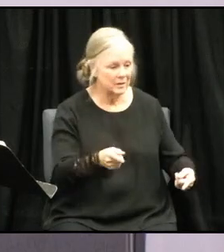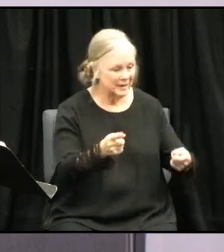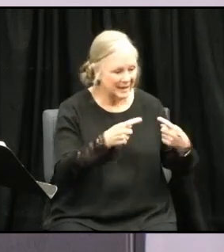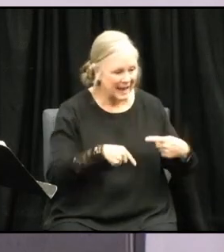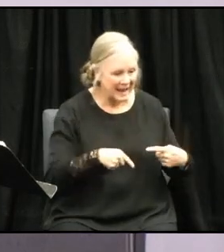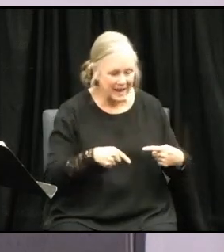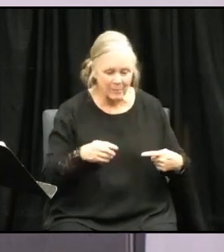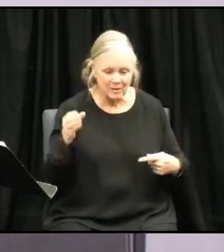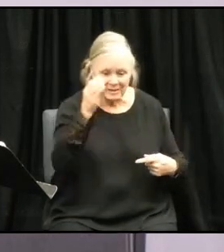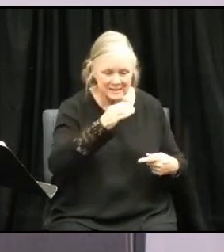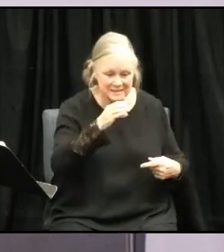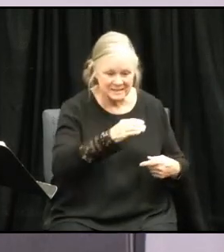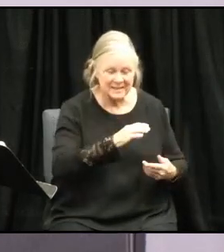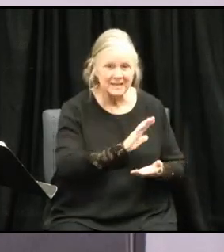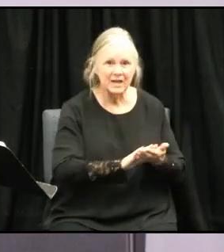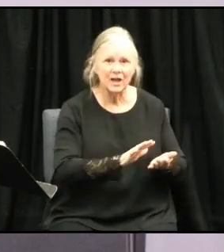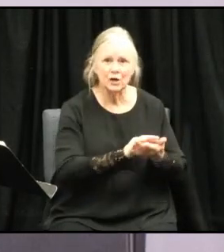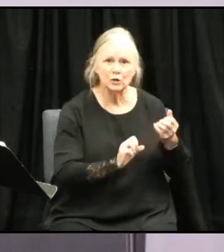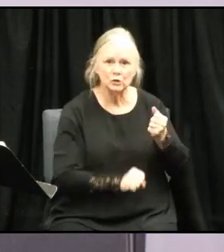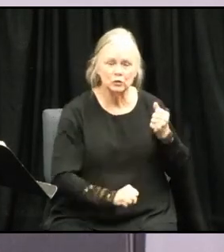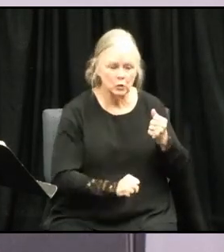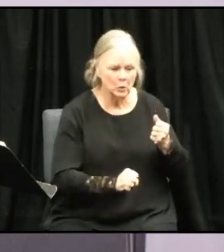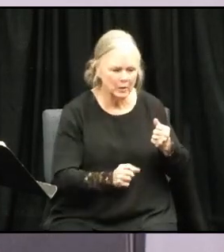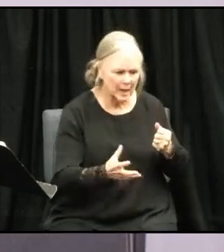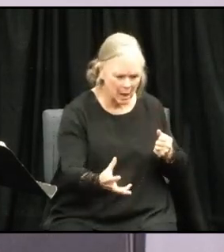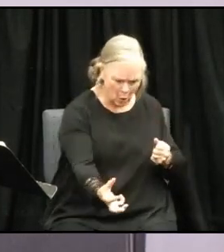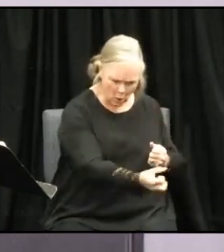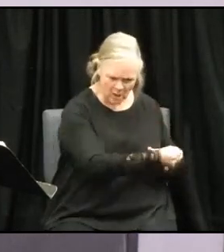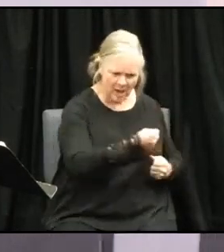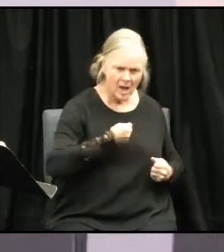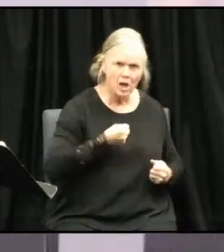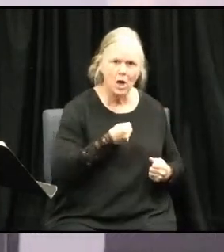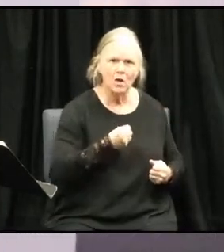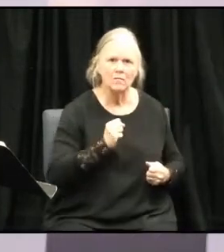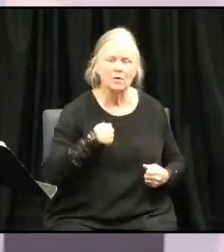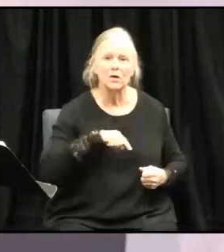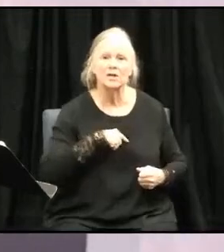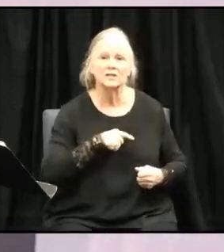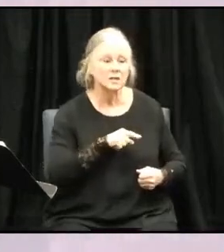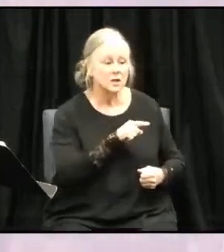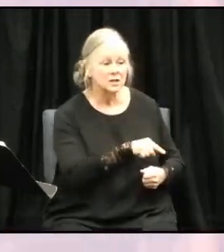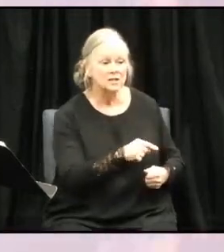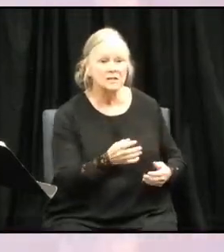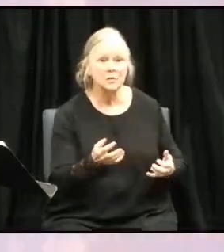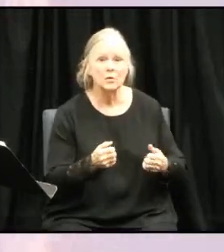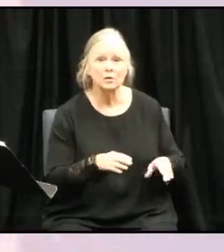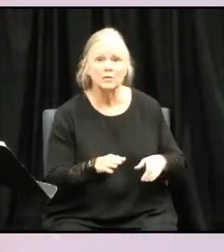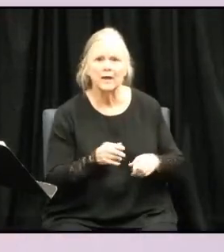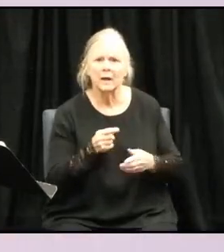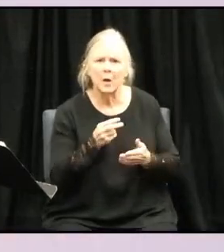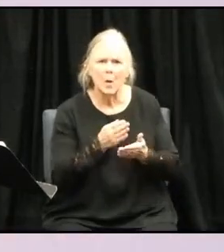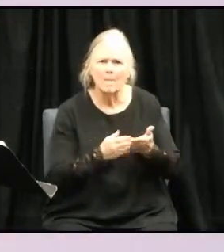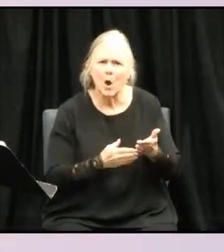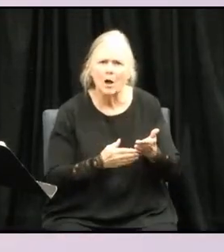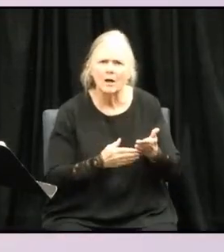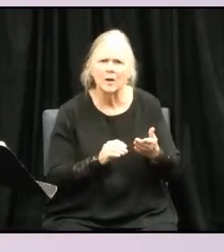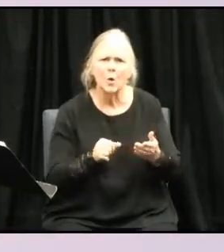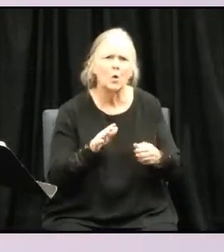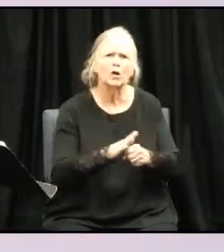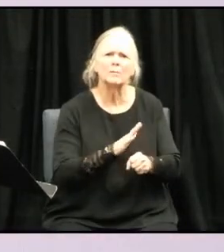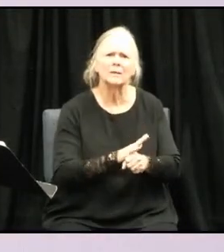may destroy and devour. I ask you, does he want to do that partially or completely?